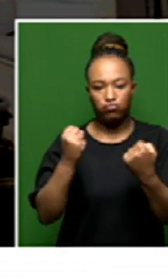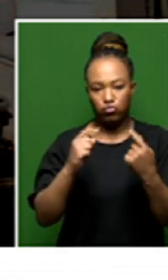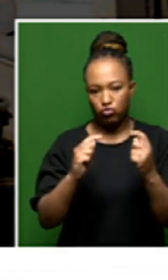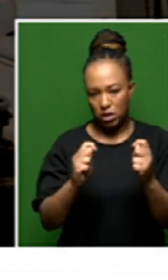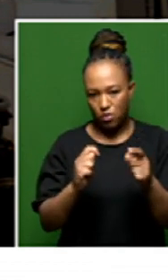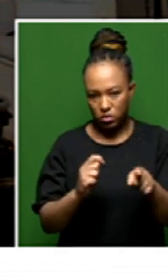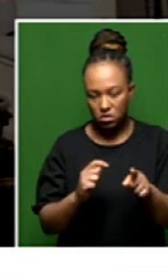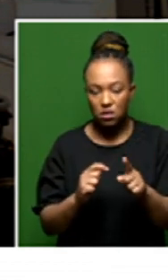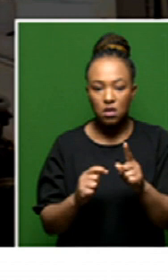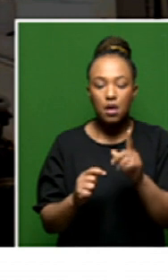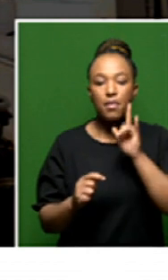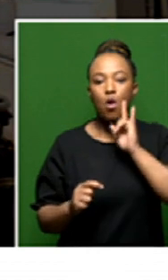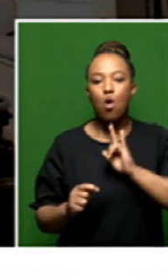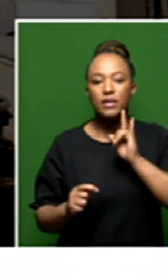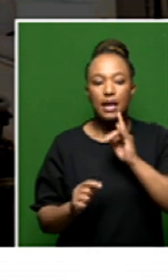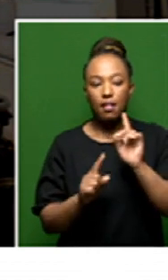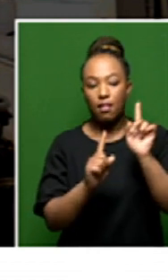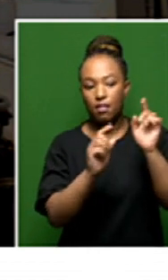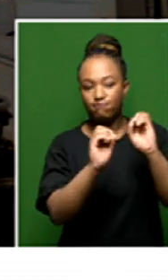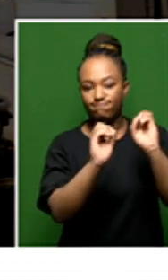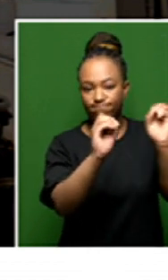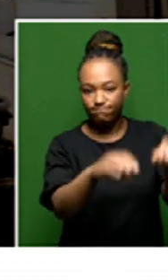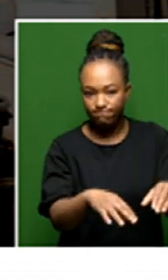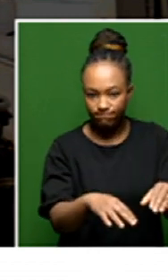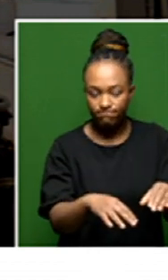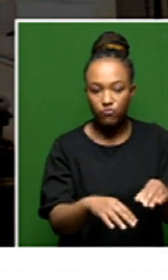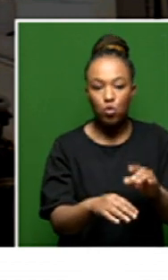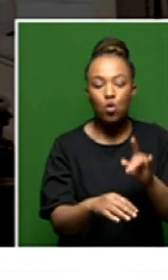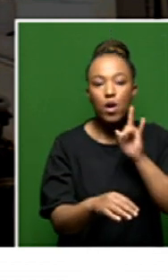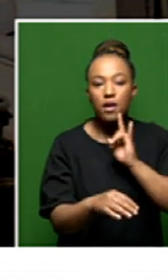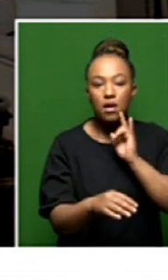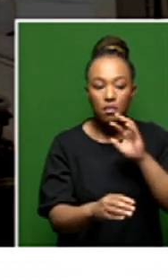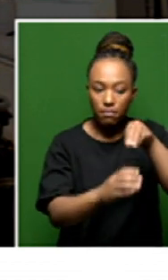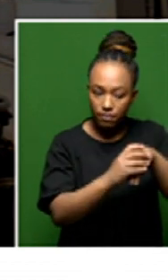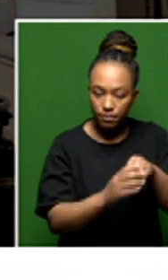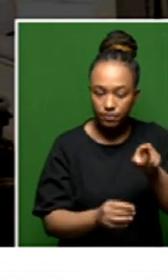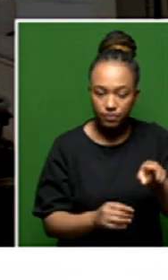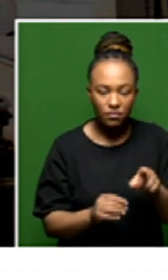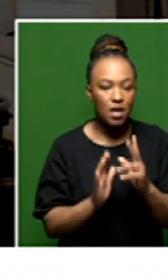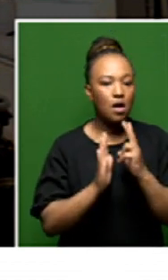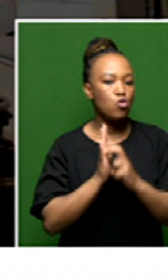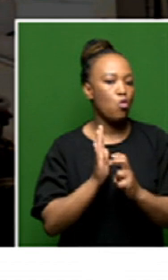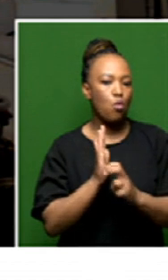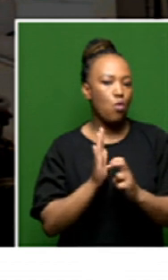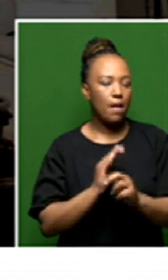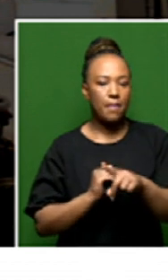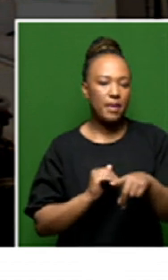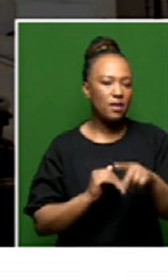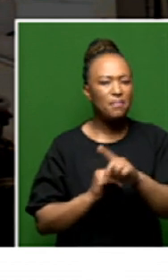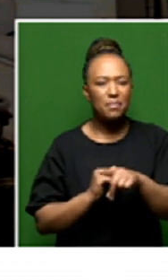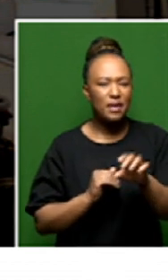At the hotel where I was checked into, again, no protocols around